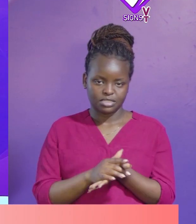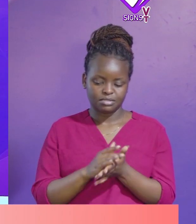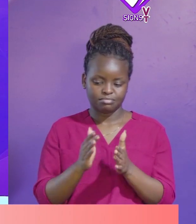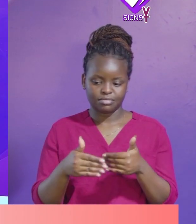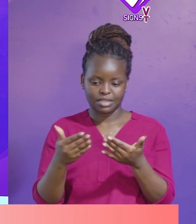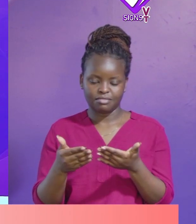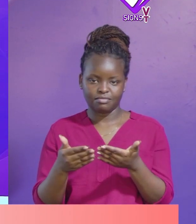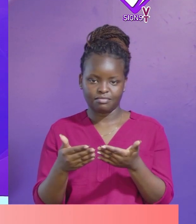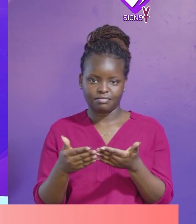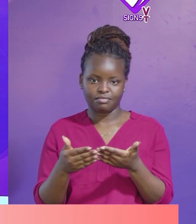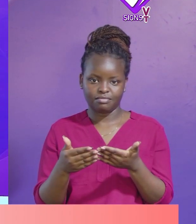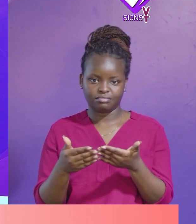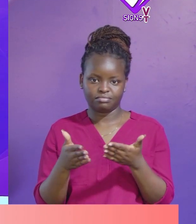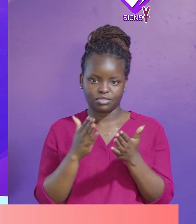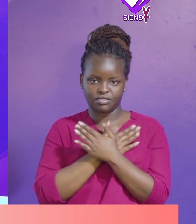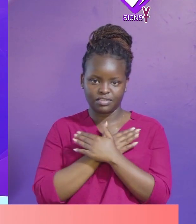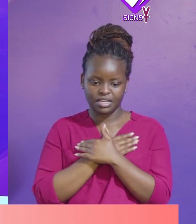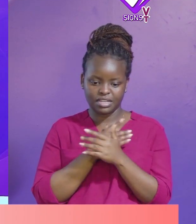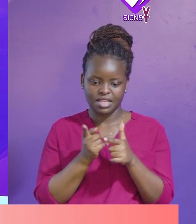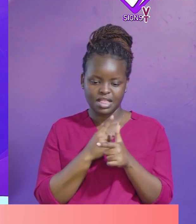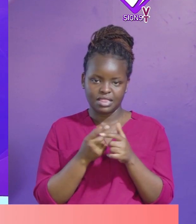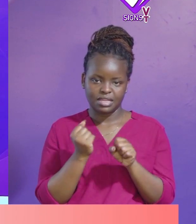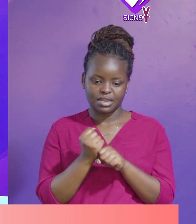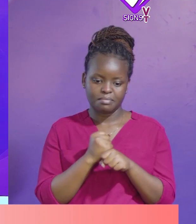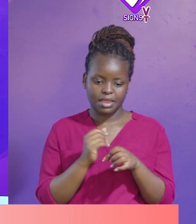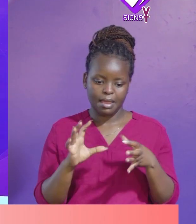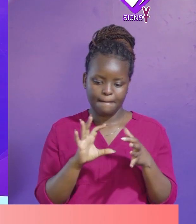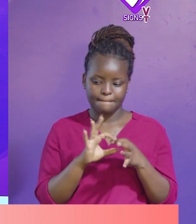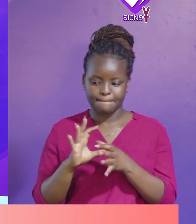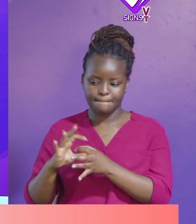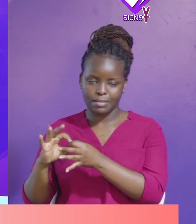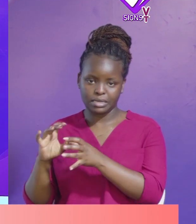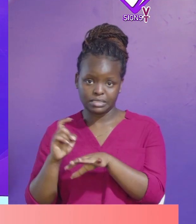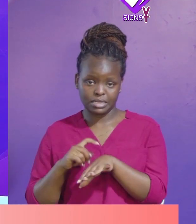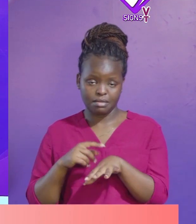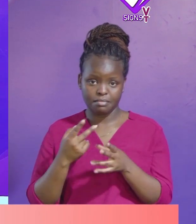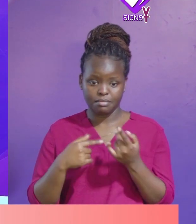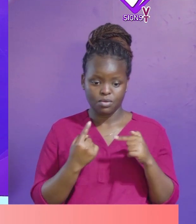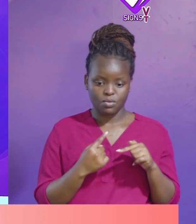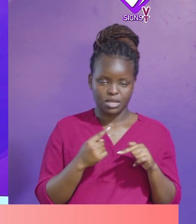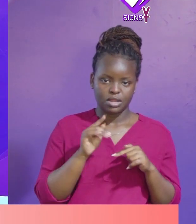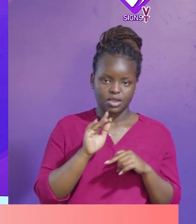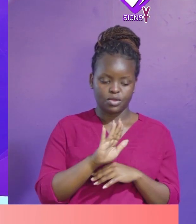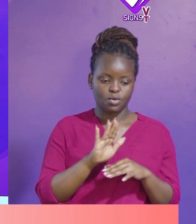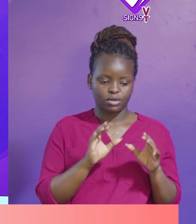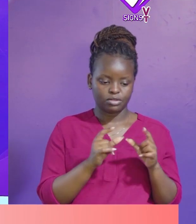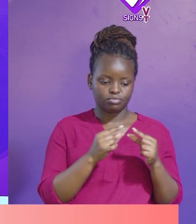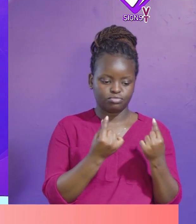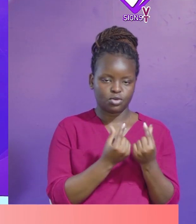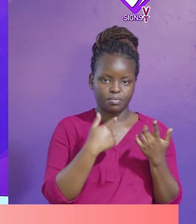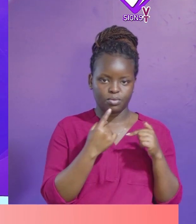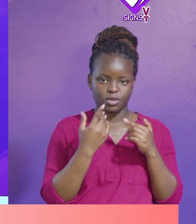friend, and you make a band so that when you win, it is your band that wins. And